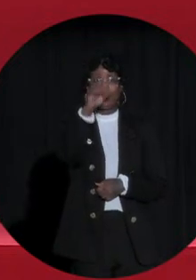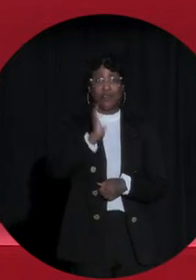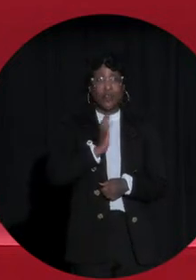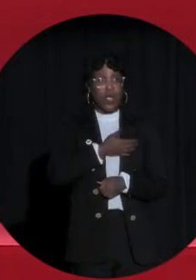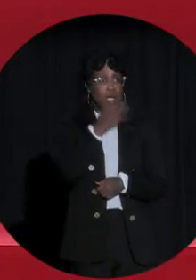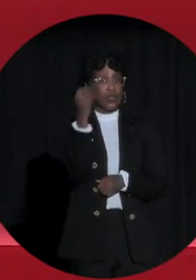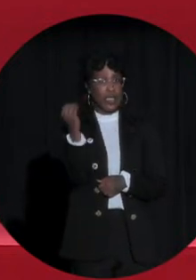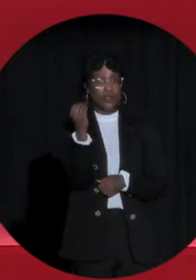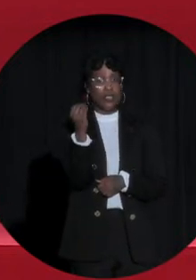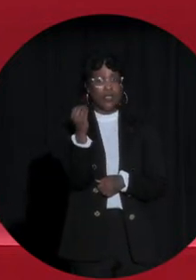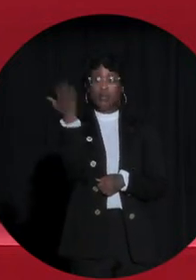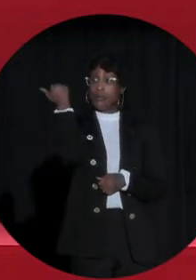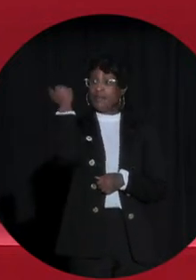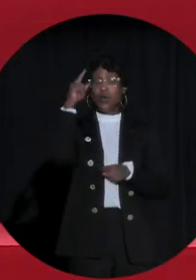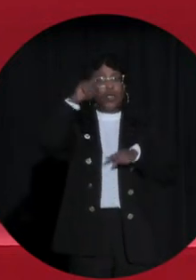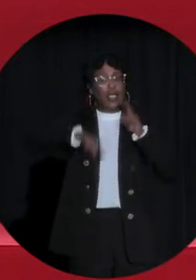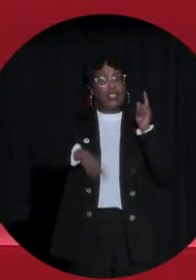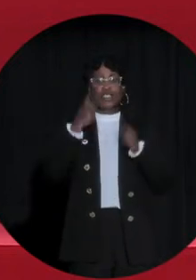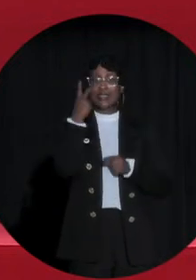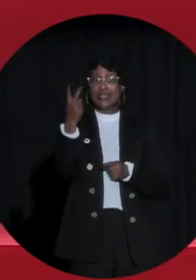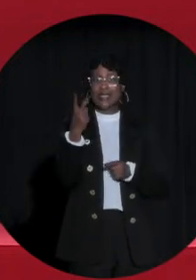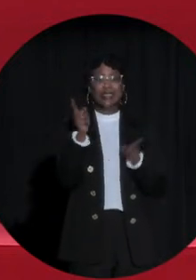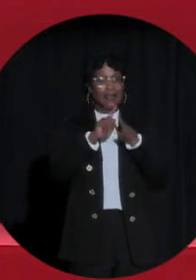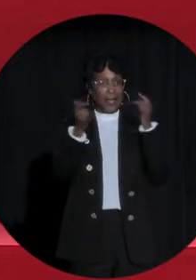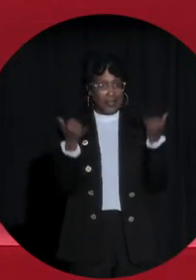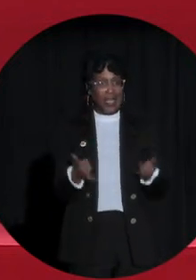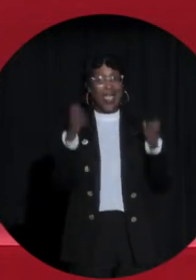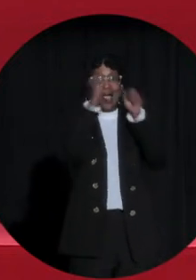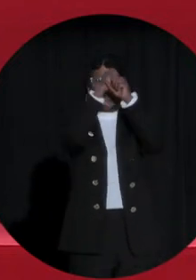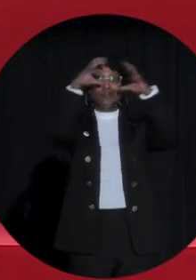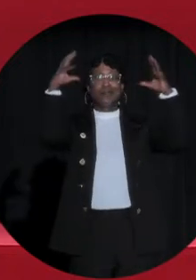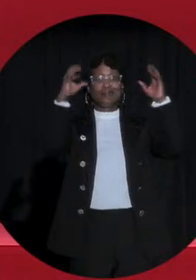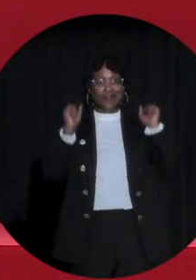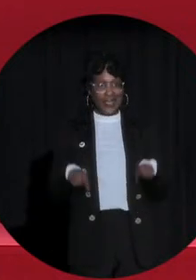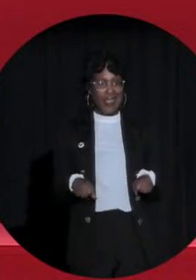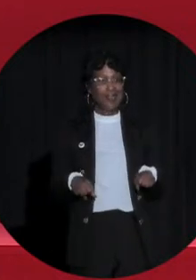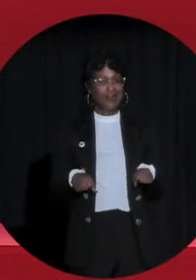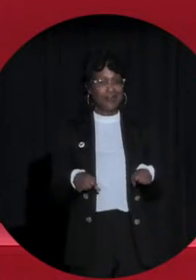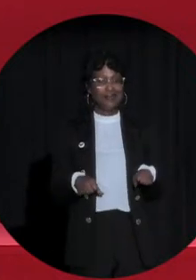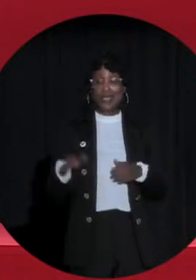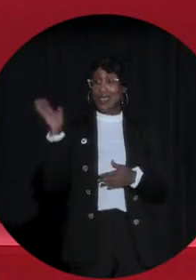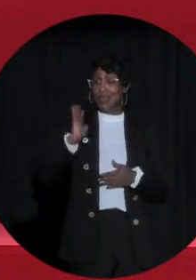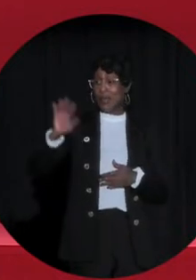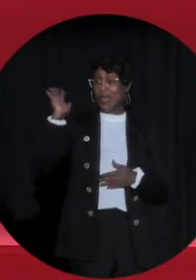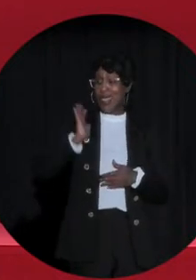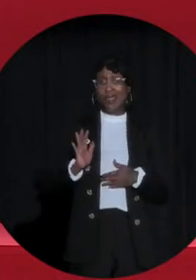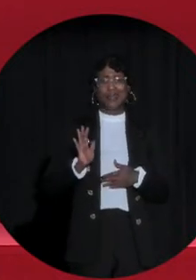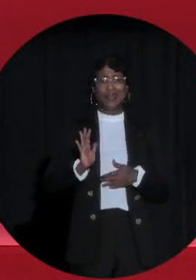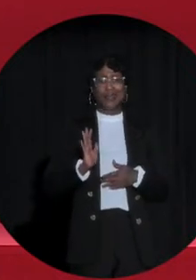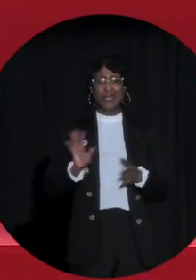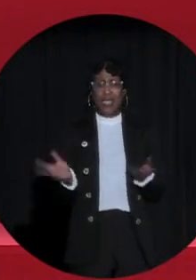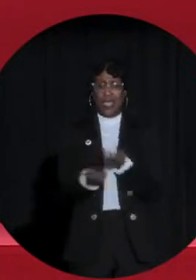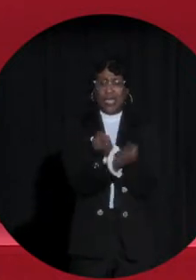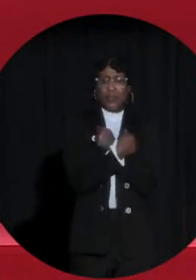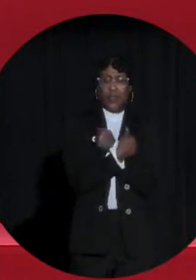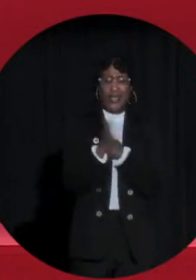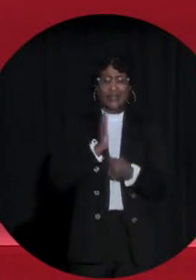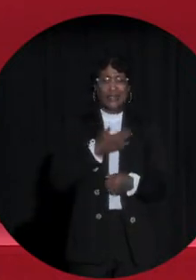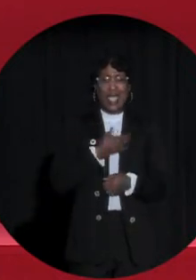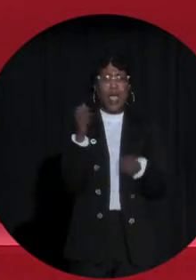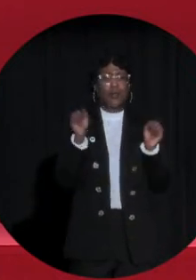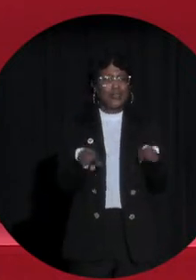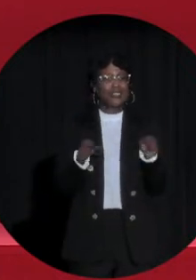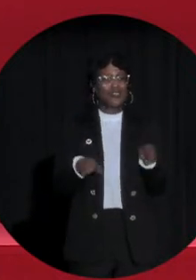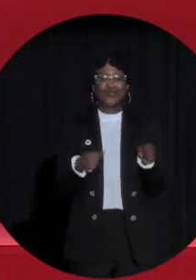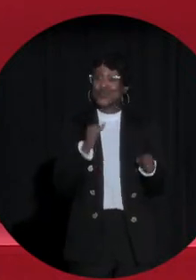I couldn't see years ago. In the past, we didn't fully embrace our potential or our power. For too